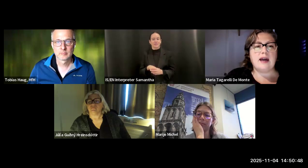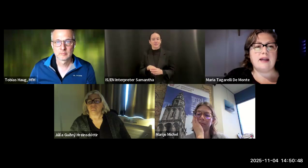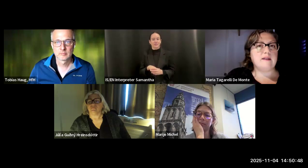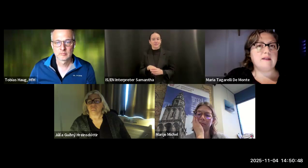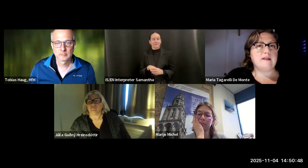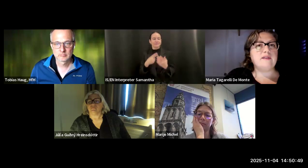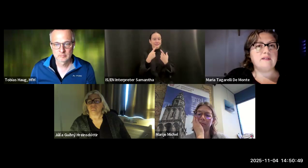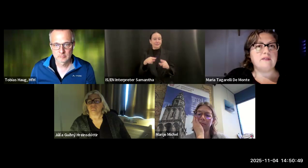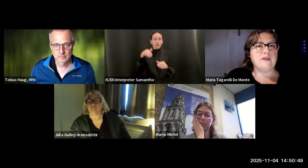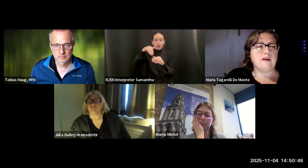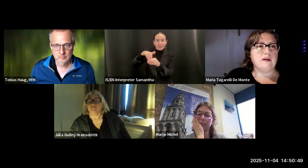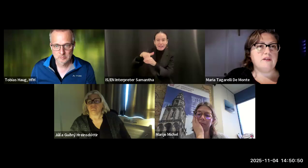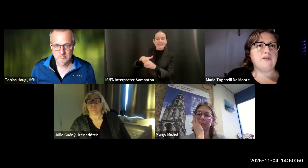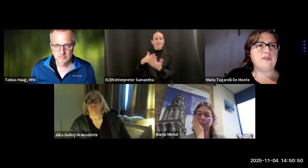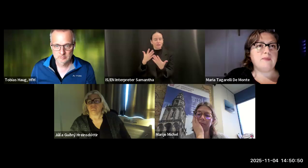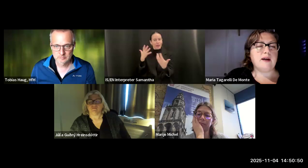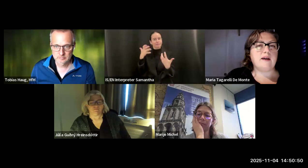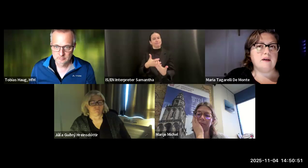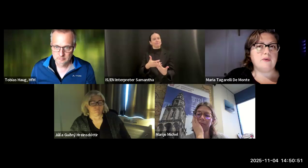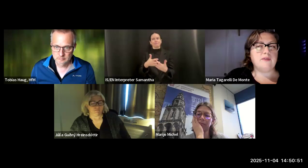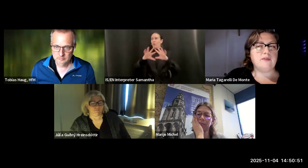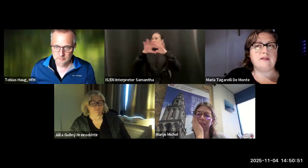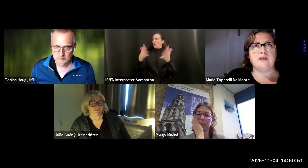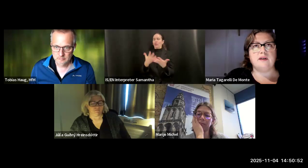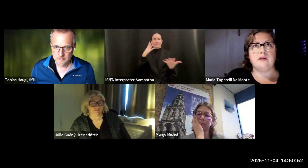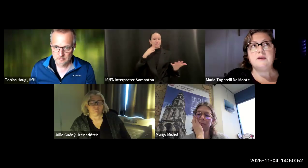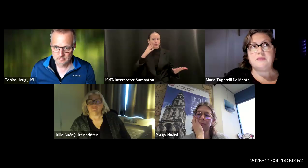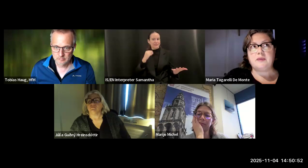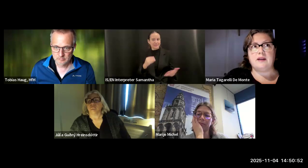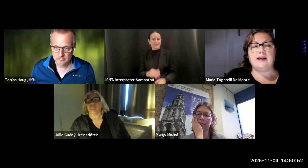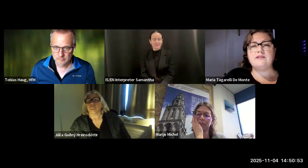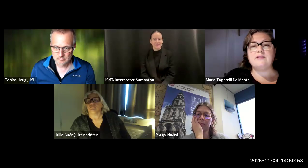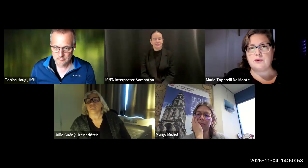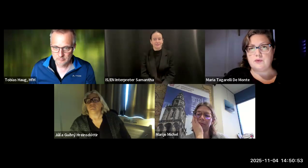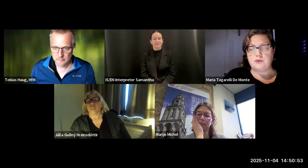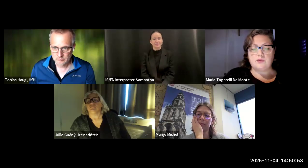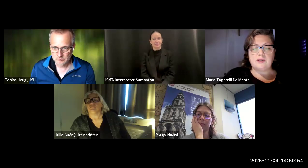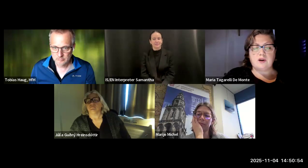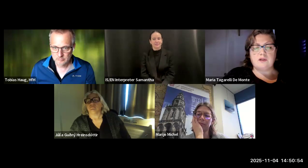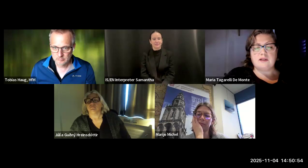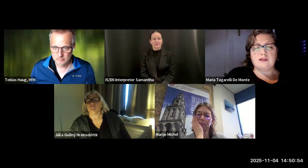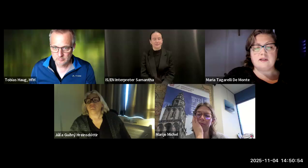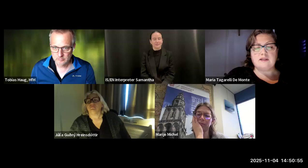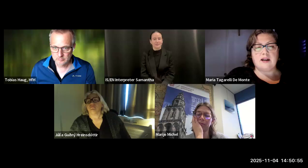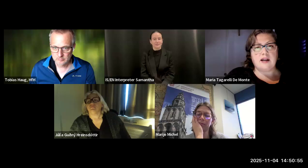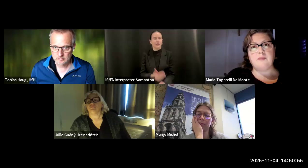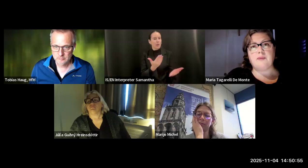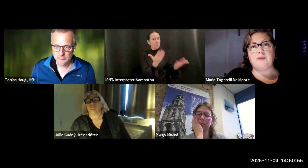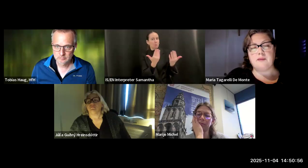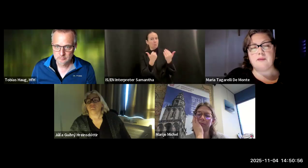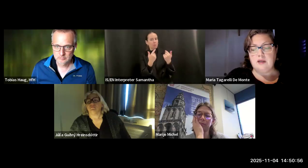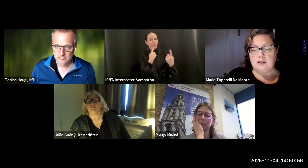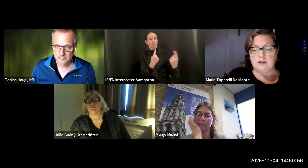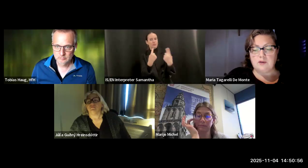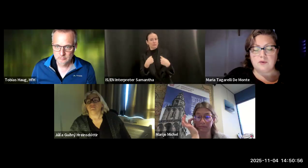contents, and then receive feedback, receive an answer to these contents that are